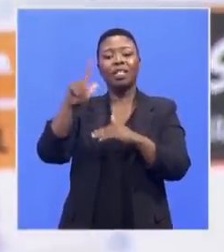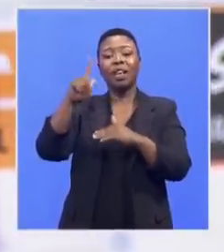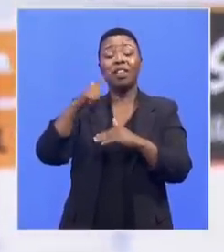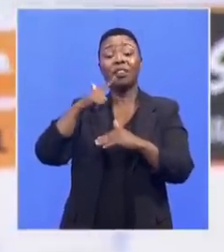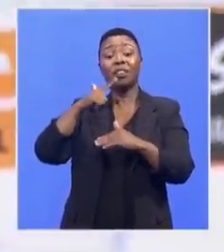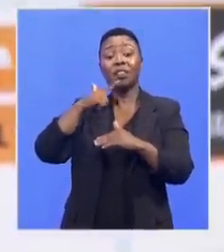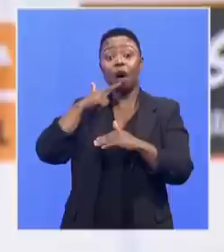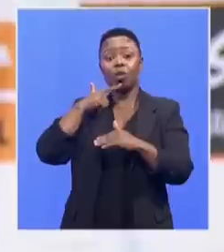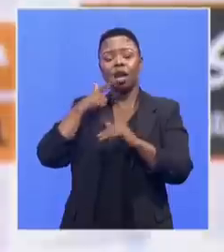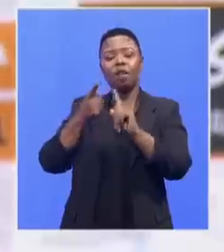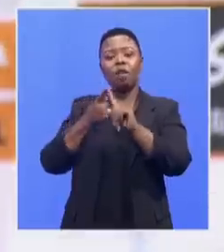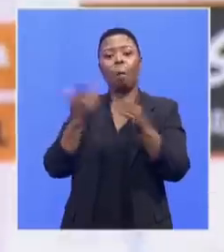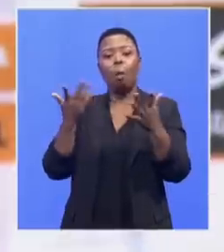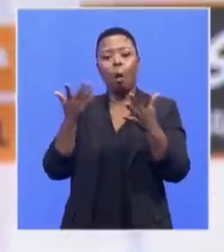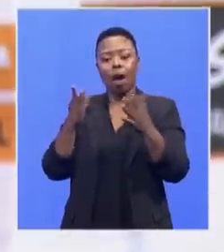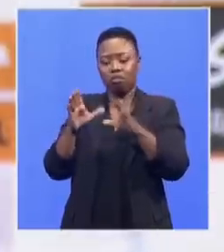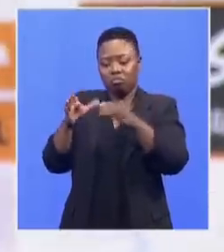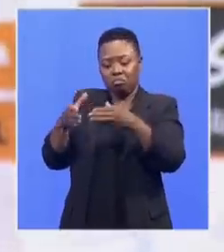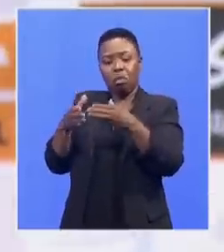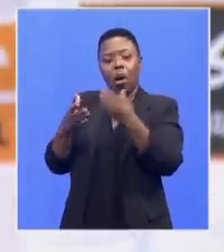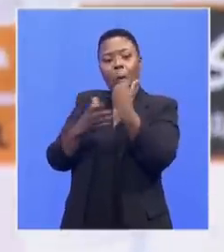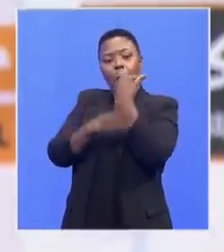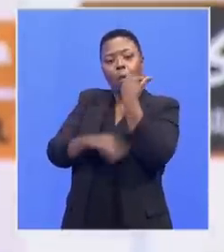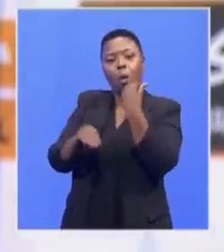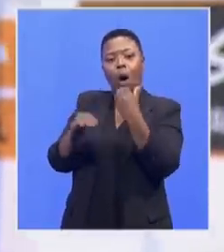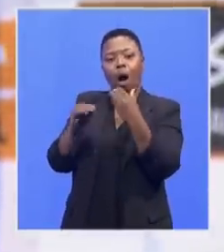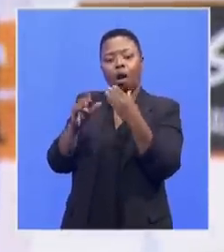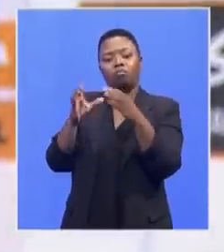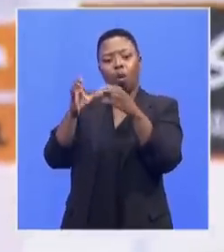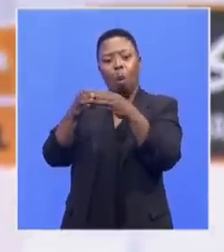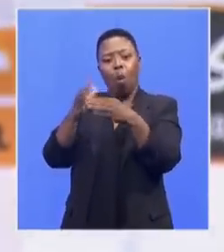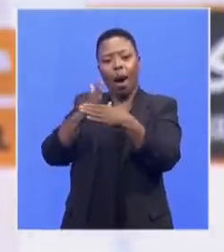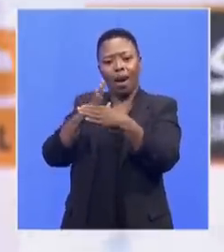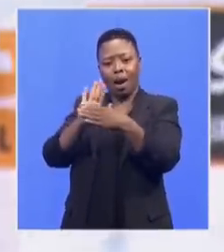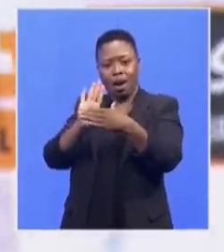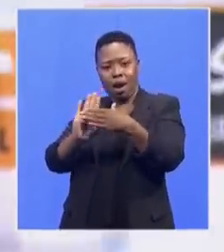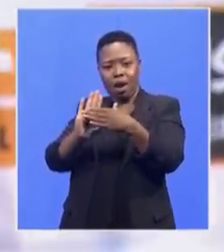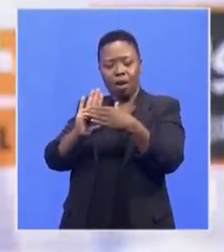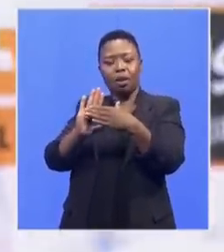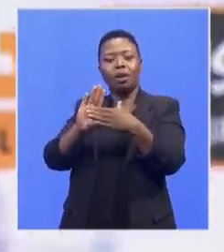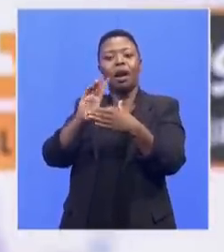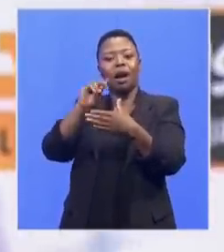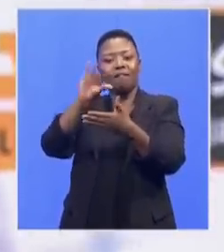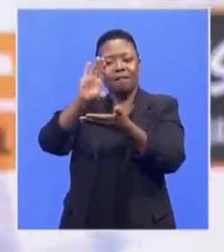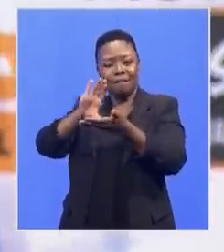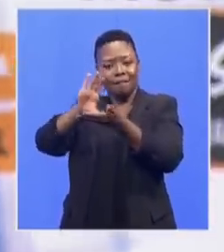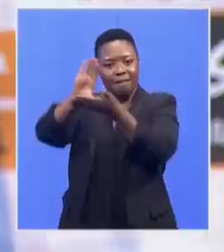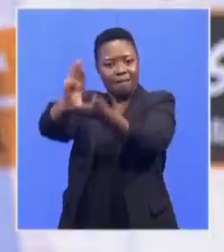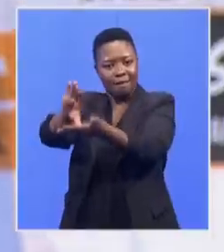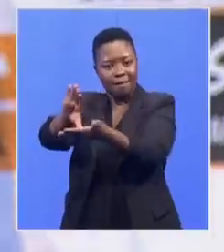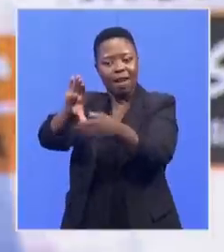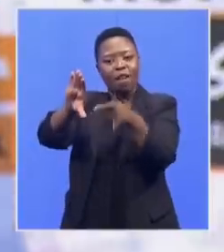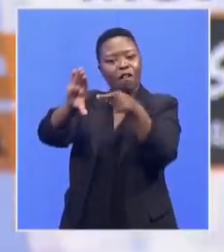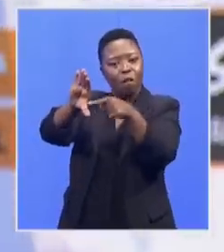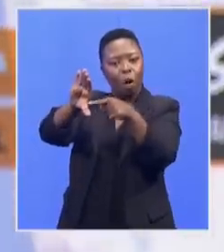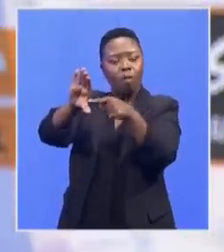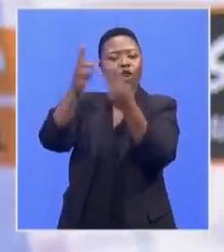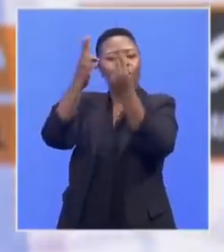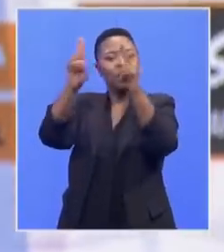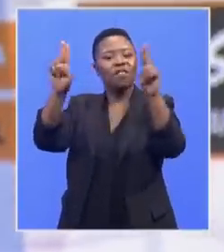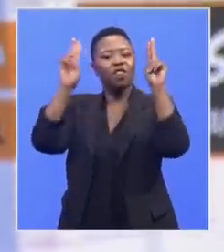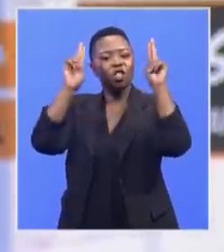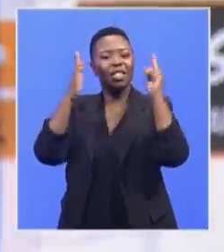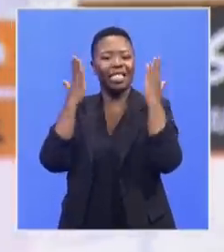poor working class backgrounds are being funded for their tertiary studies